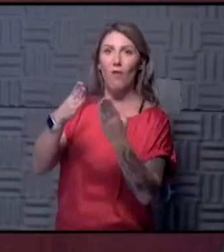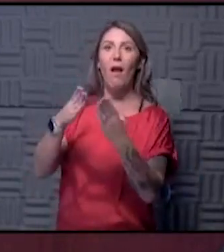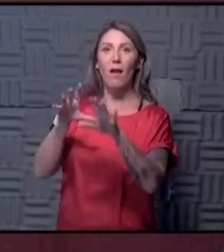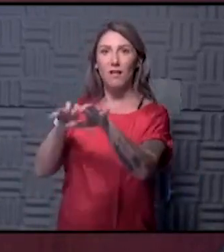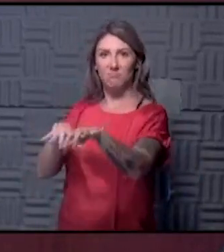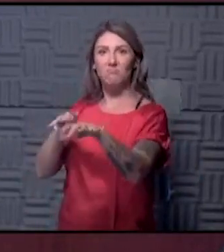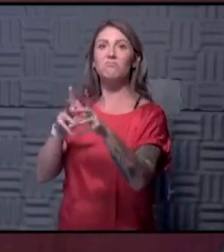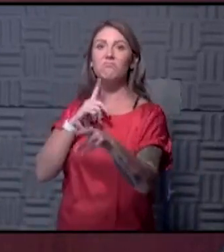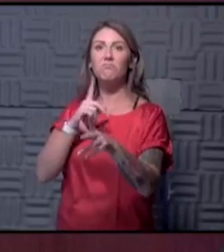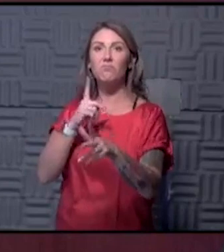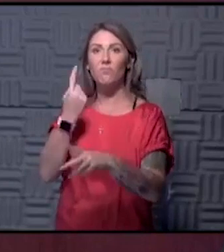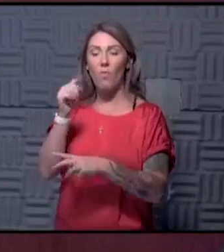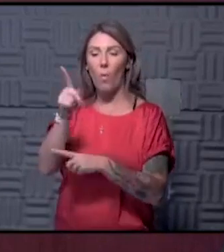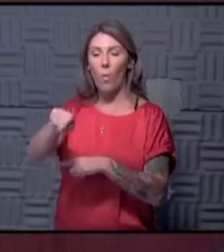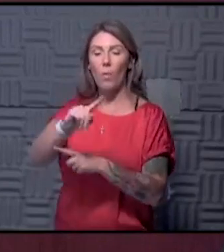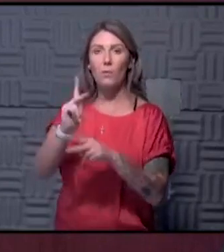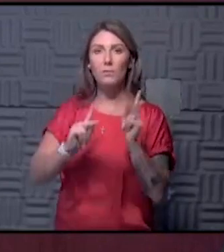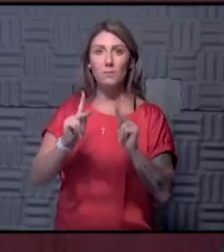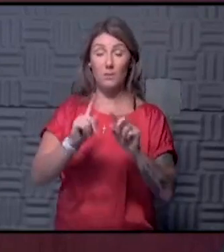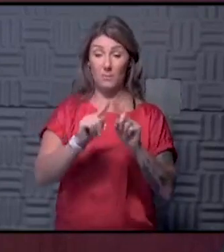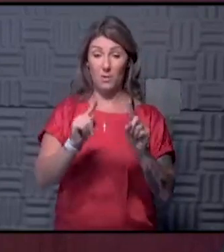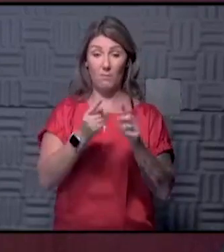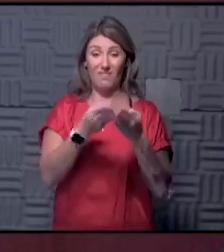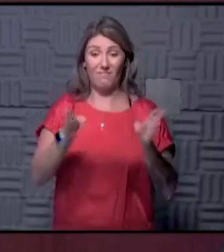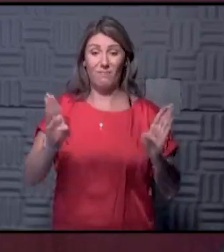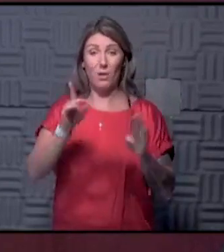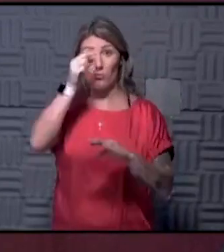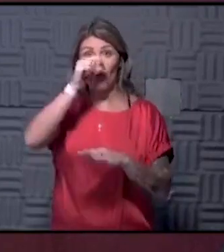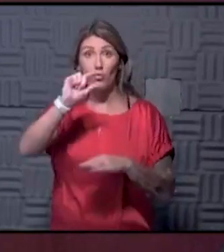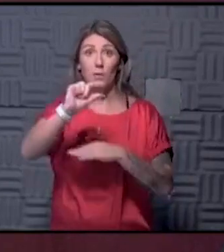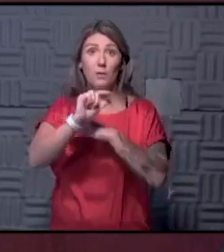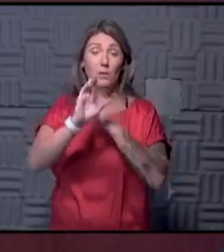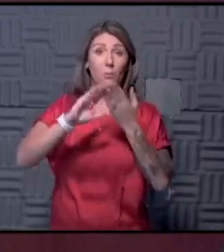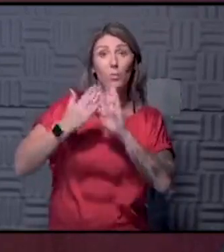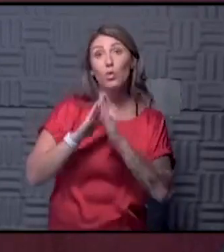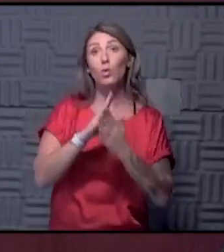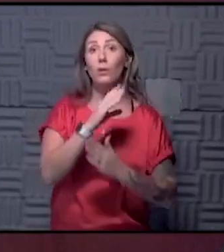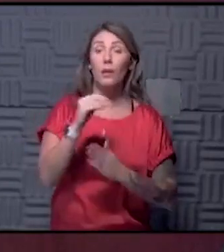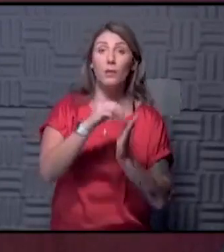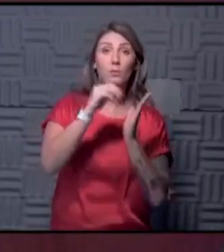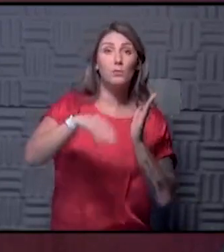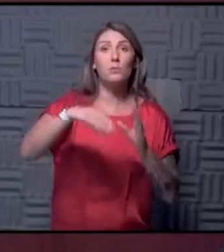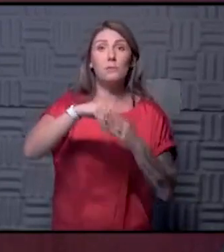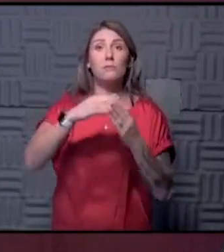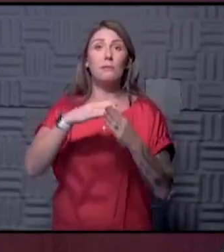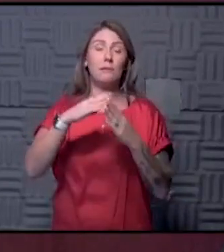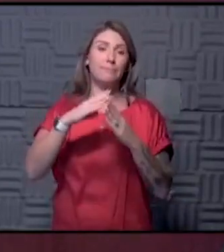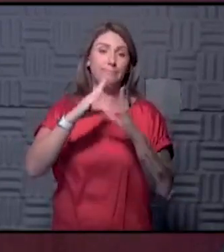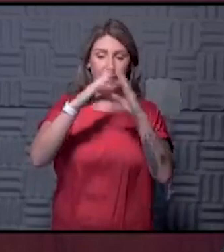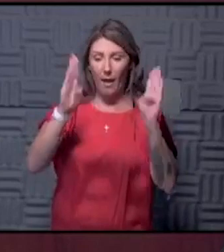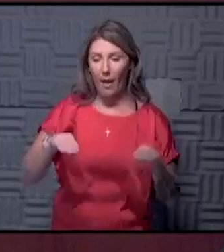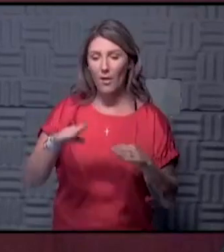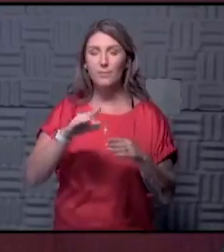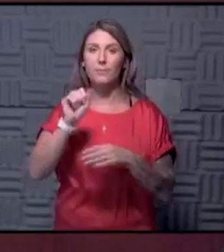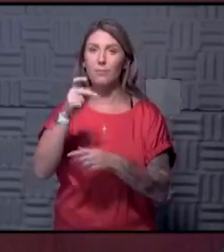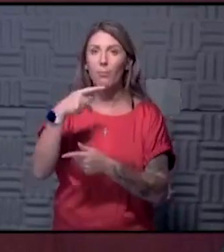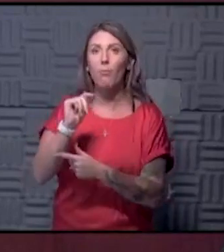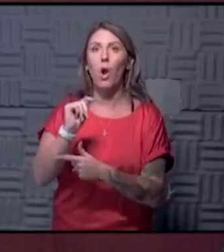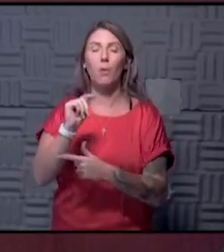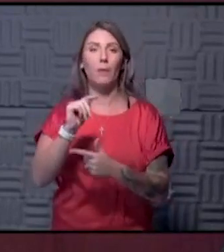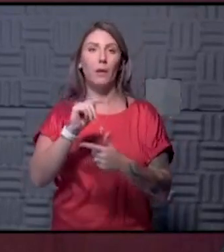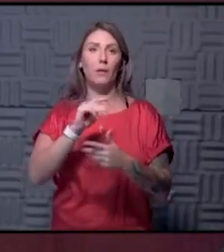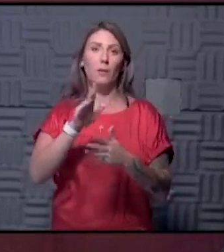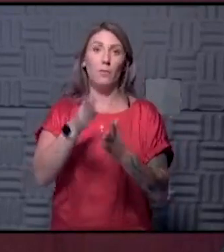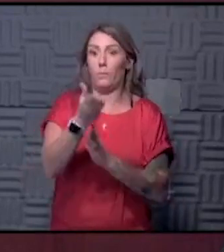folks. But for the broader Greek community and for students in houses and apartments, et cetera, across all of